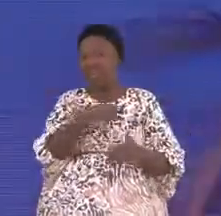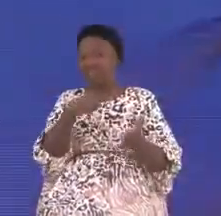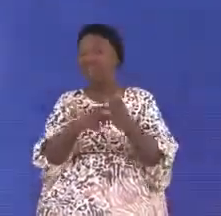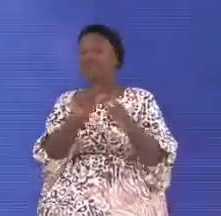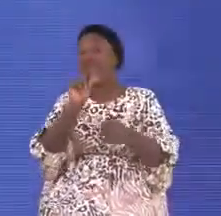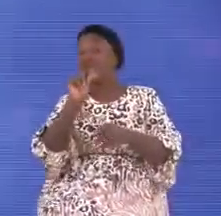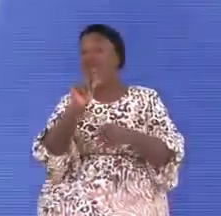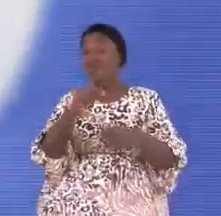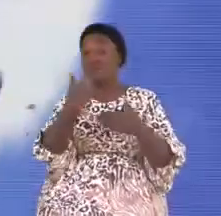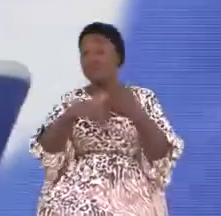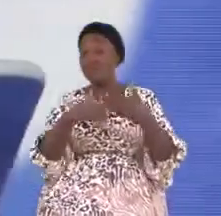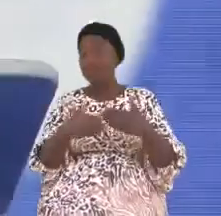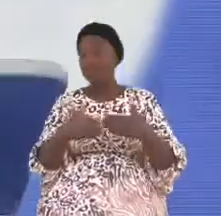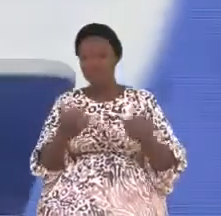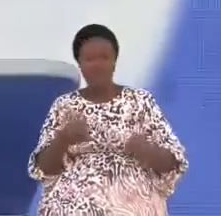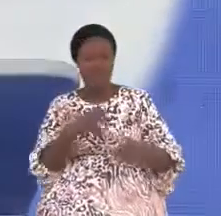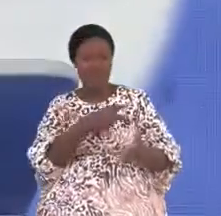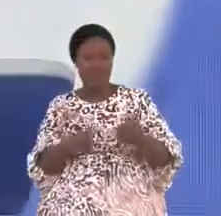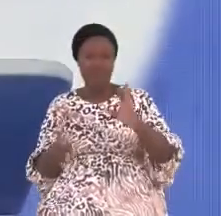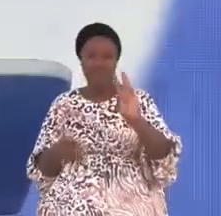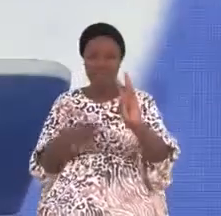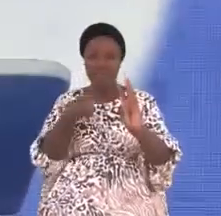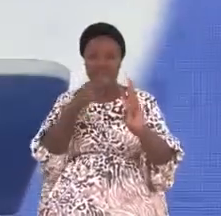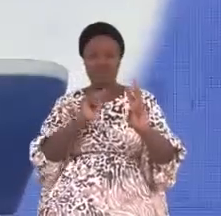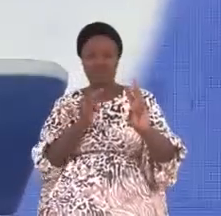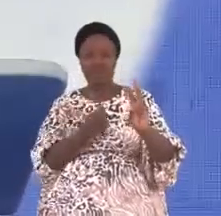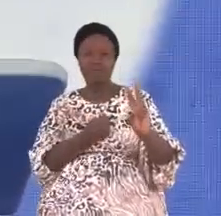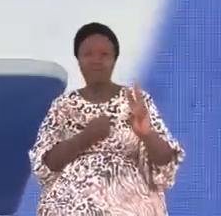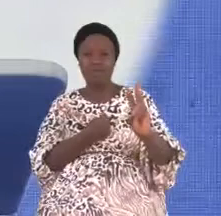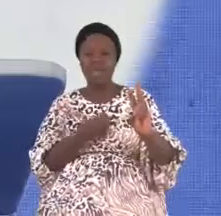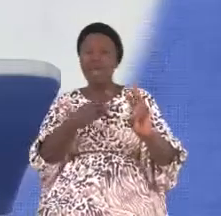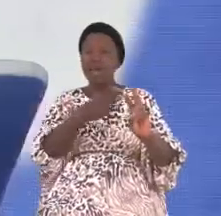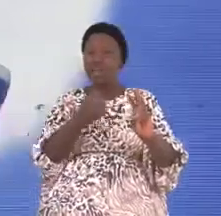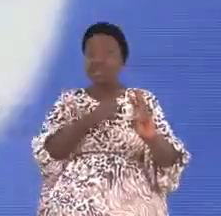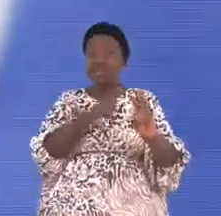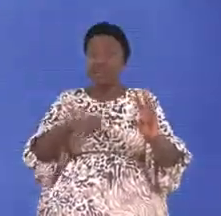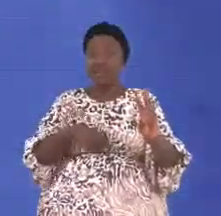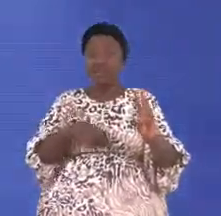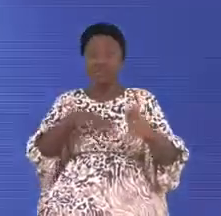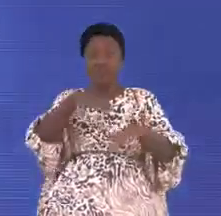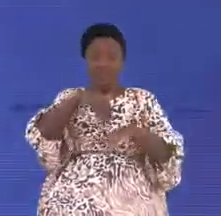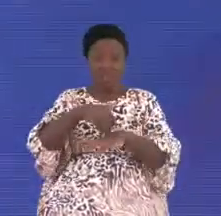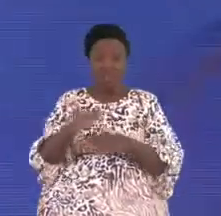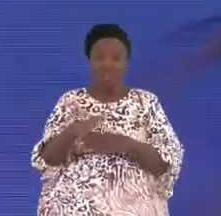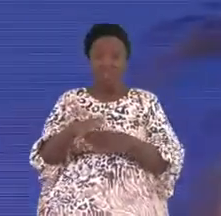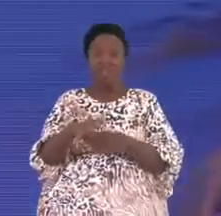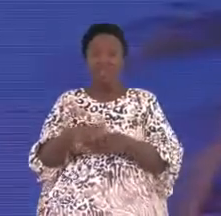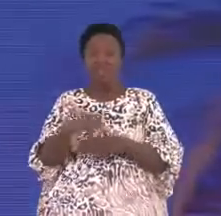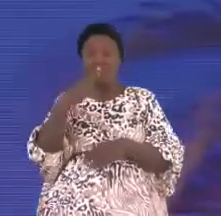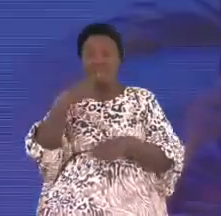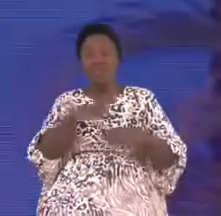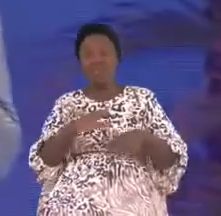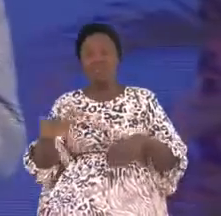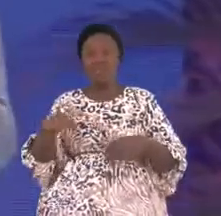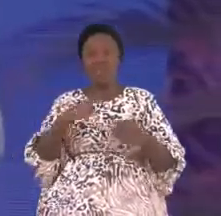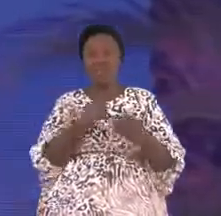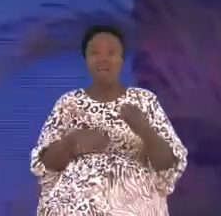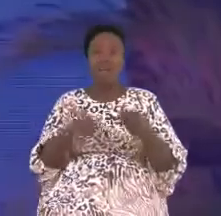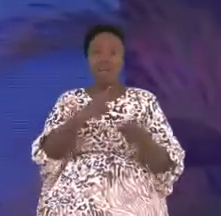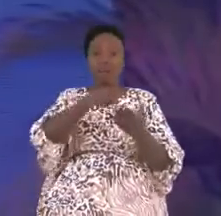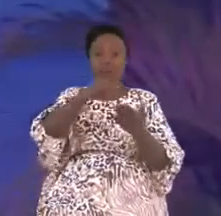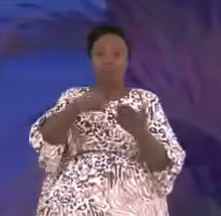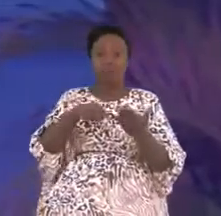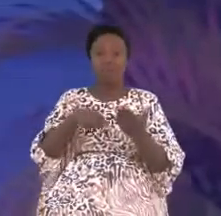in verse 6 in verse 6 it tells us and the lord's sage serpents among the